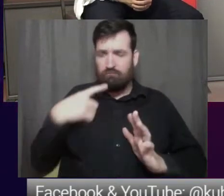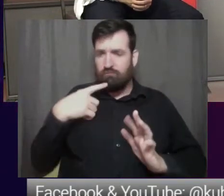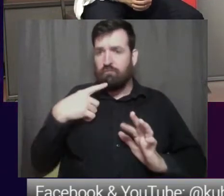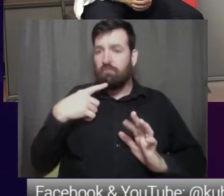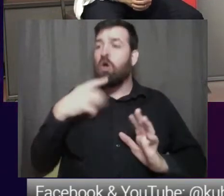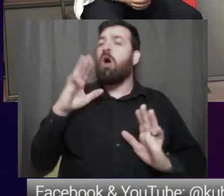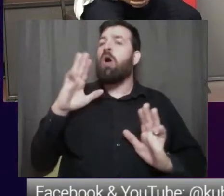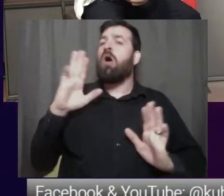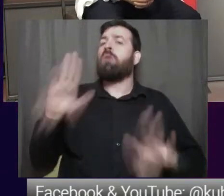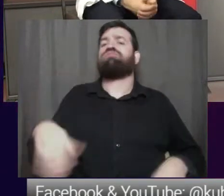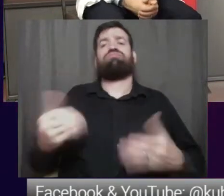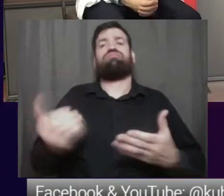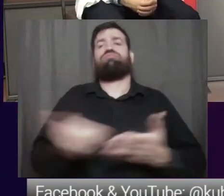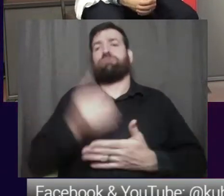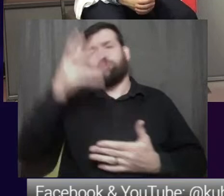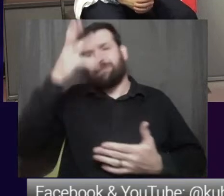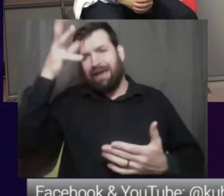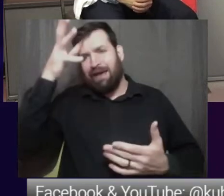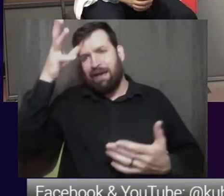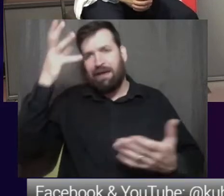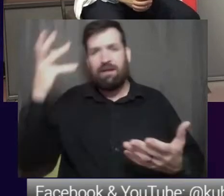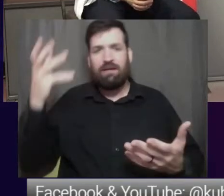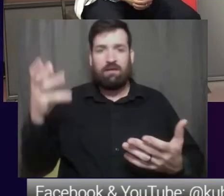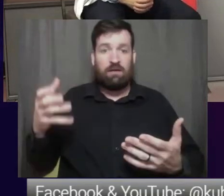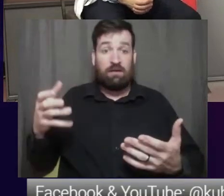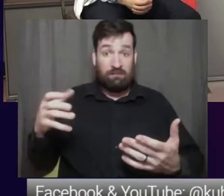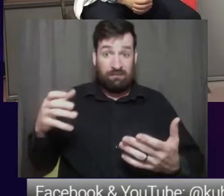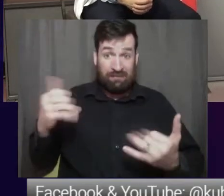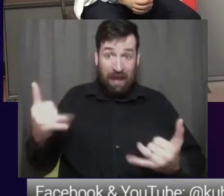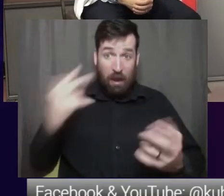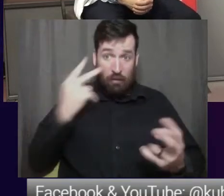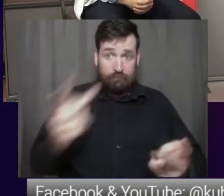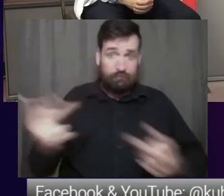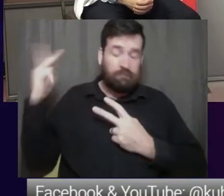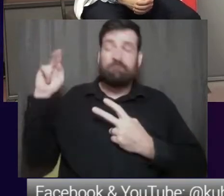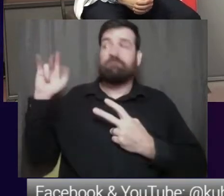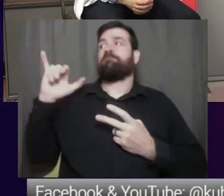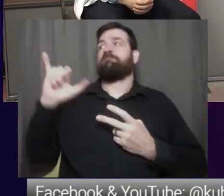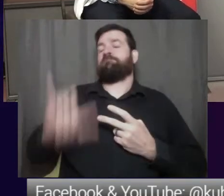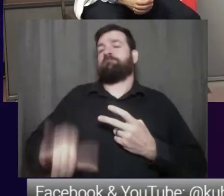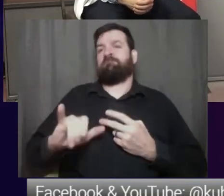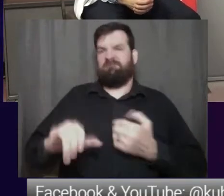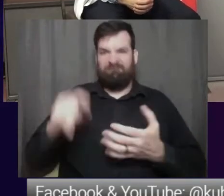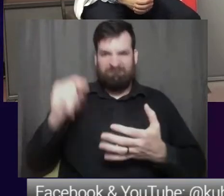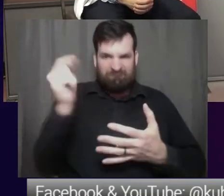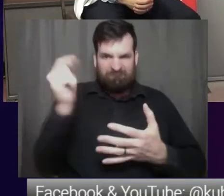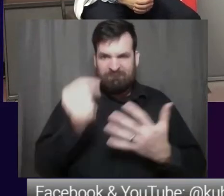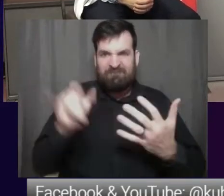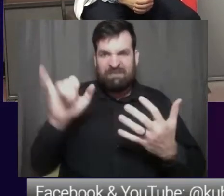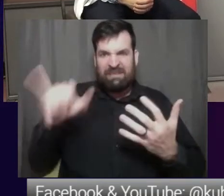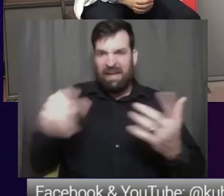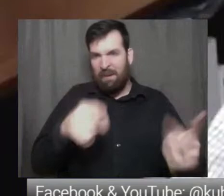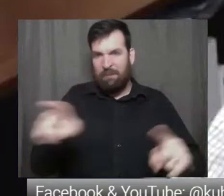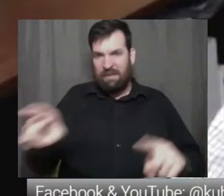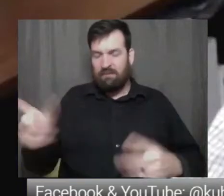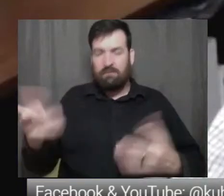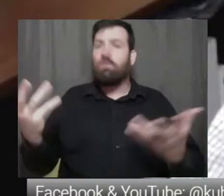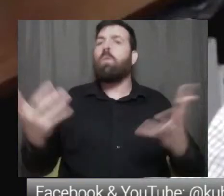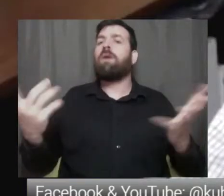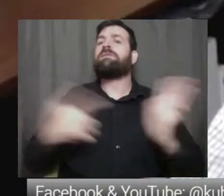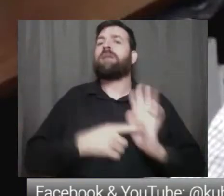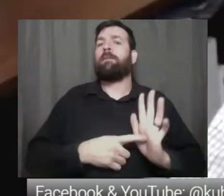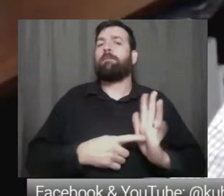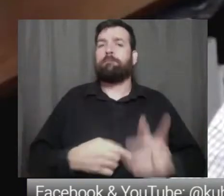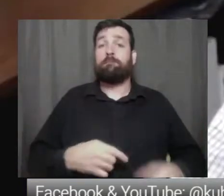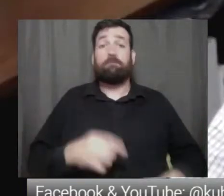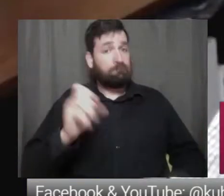dad to two little ones? Can you now look back and think, okay, that was what was happening? And what were those signs? Yeah, absolutely.